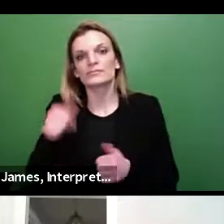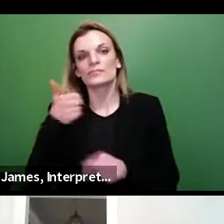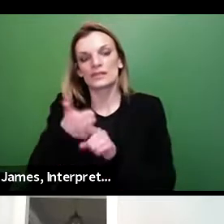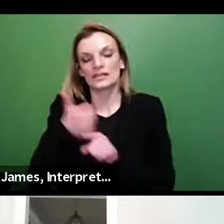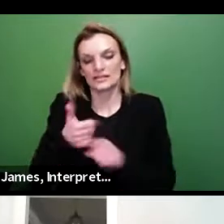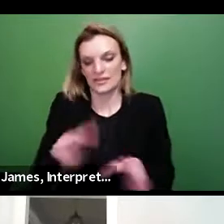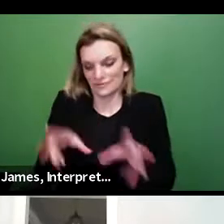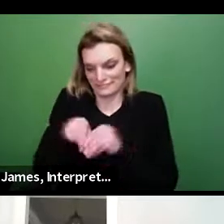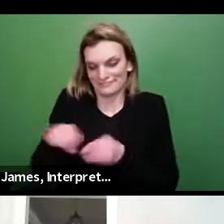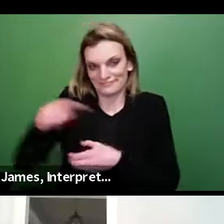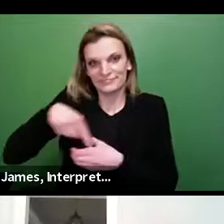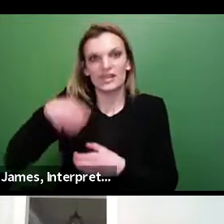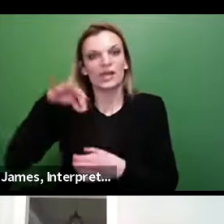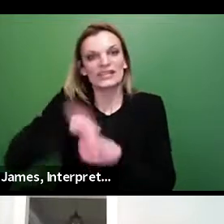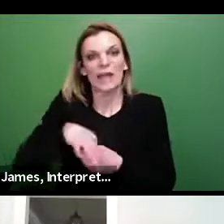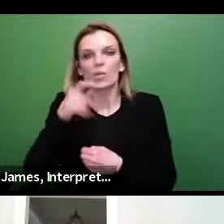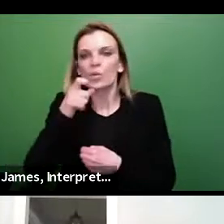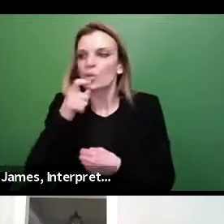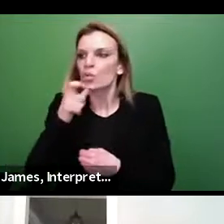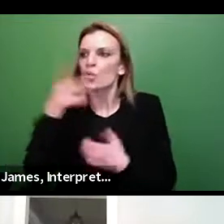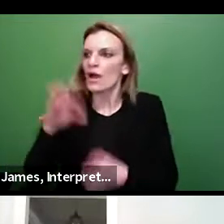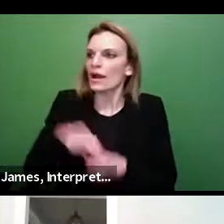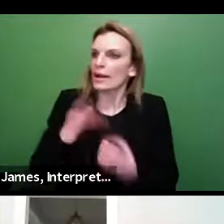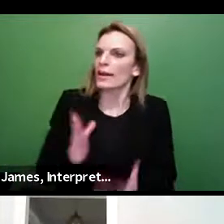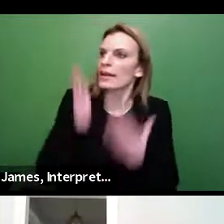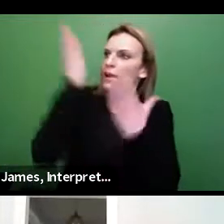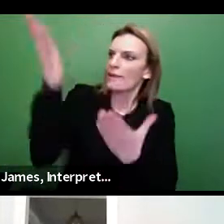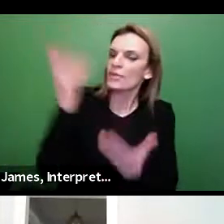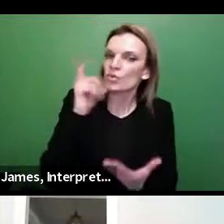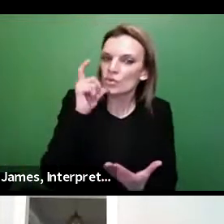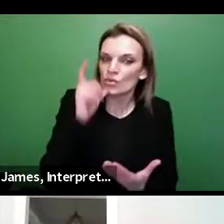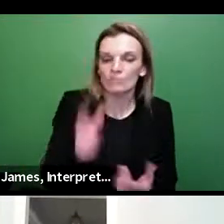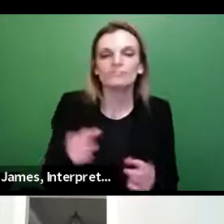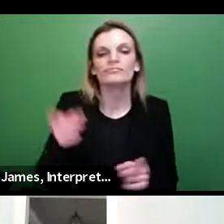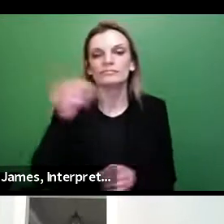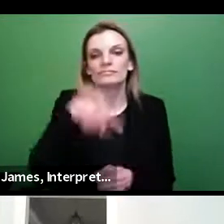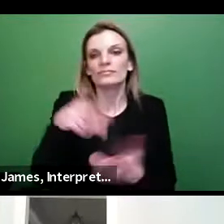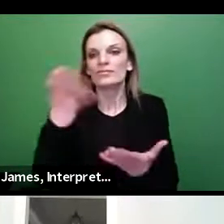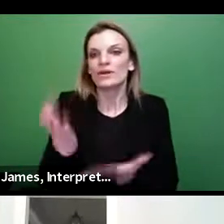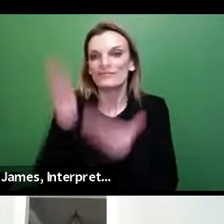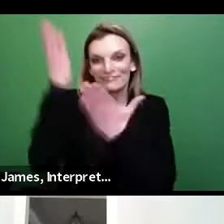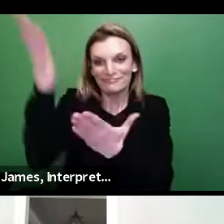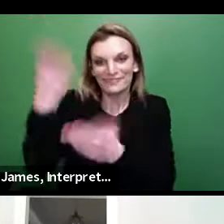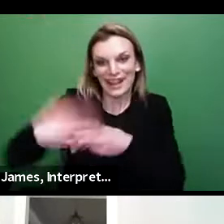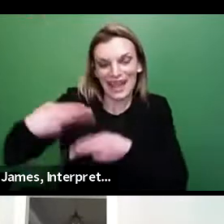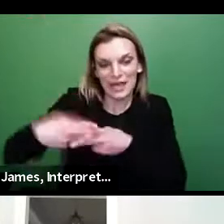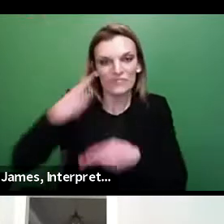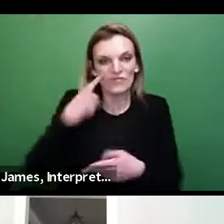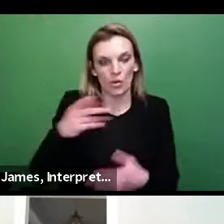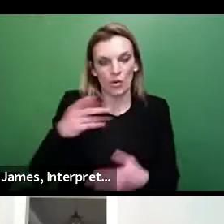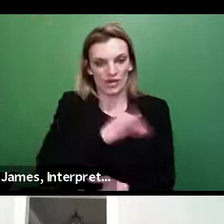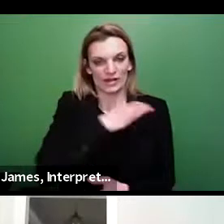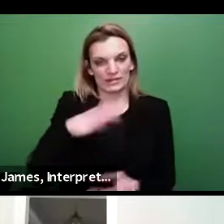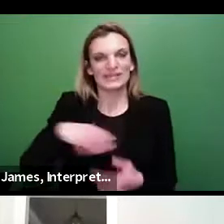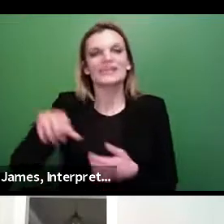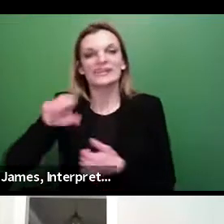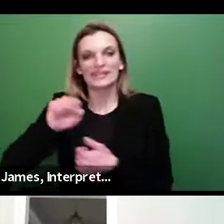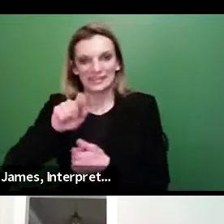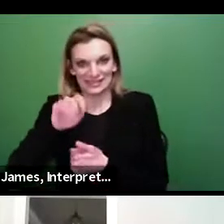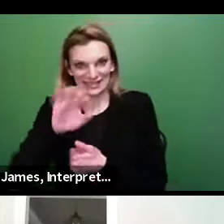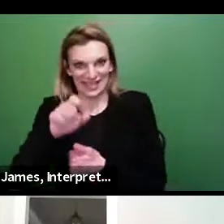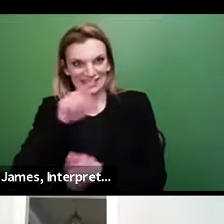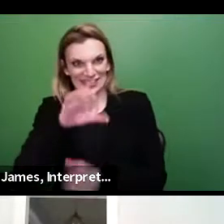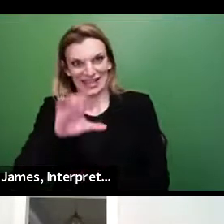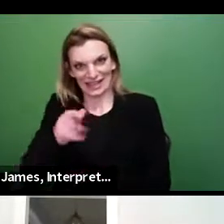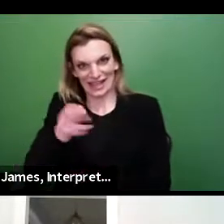committee and nominated the following names to serve on the executive committee: Stacy Clayton as